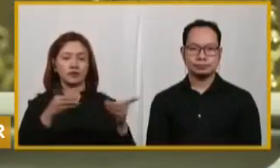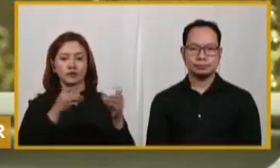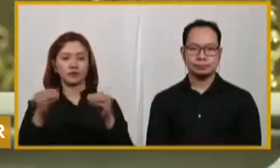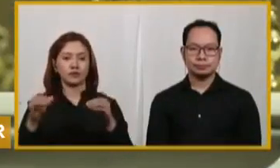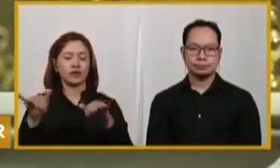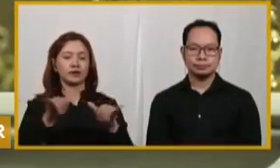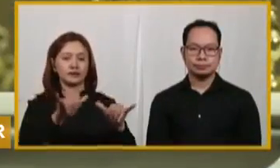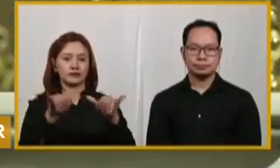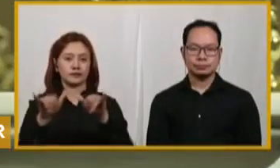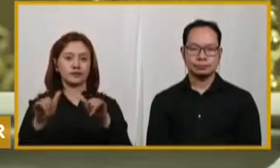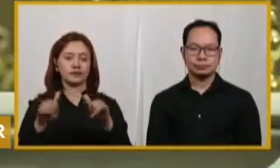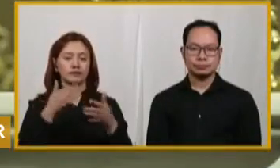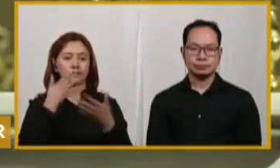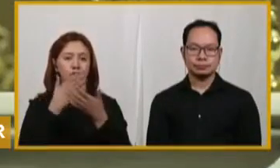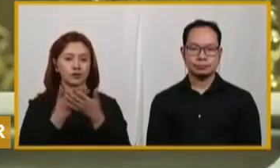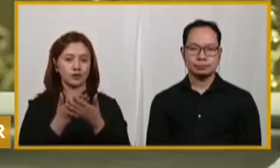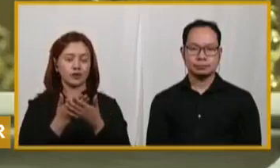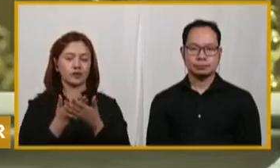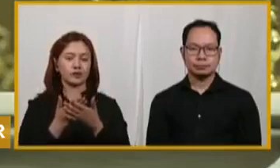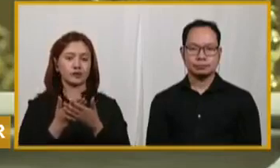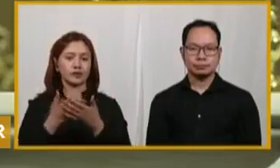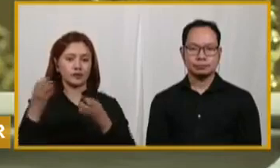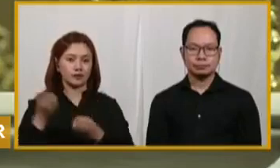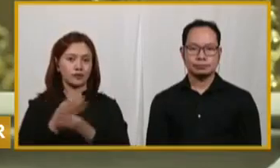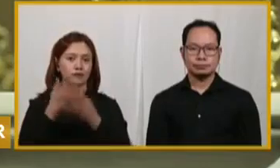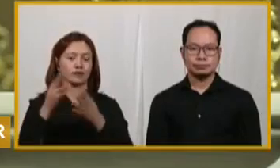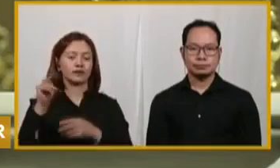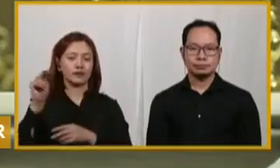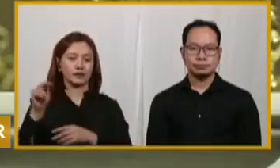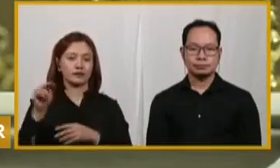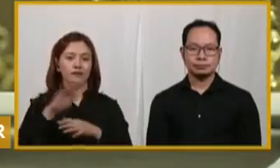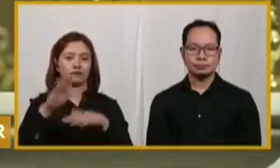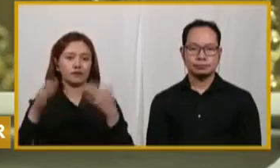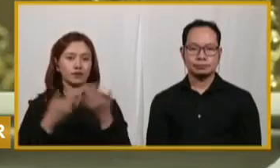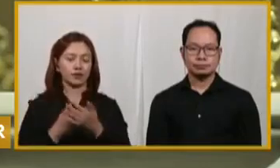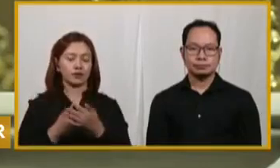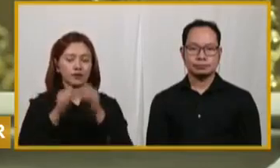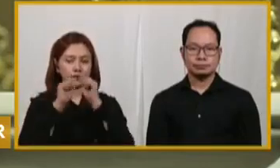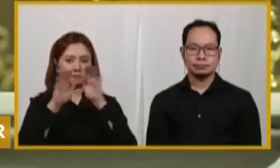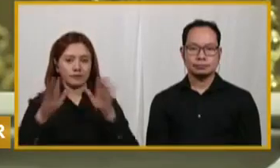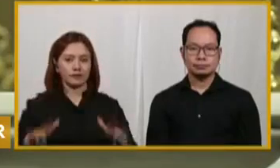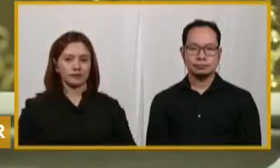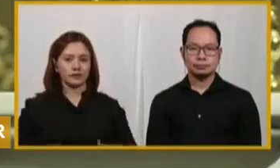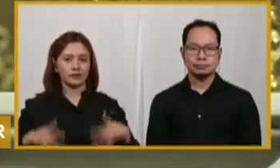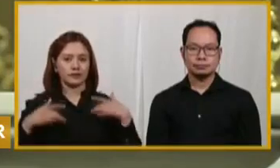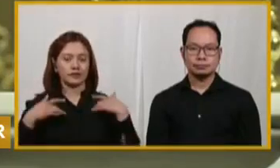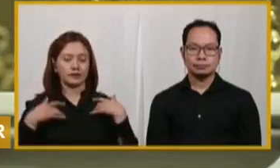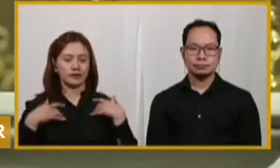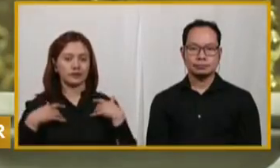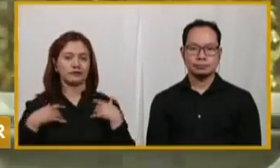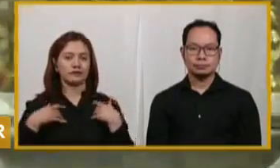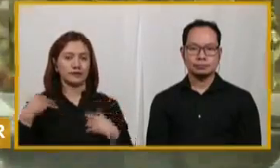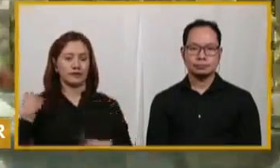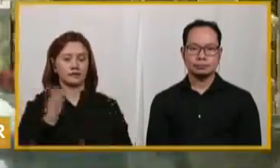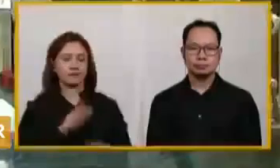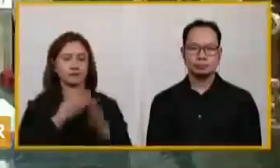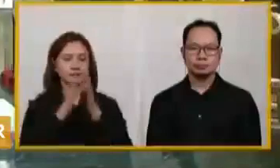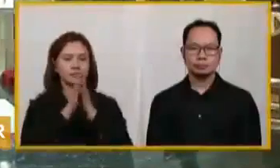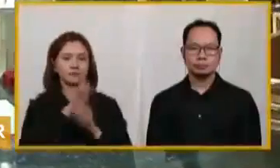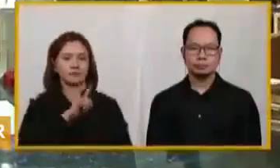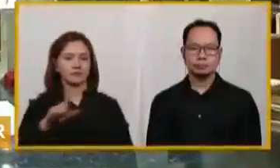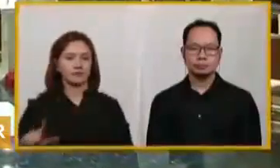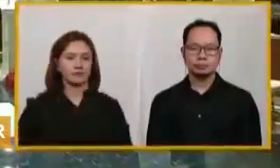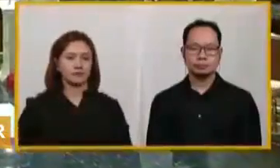and serve the needs of all, and especially those who have less in life. Let us pray to the Lord.